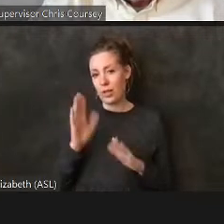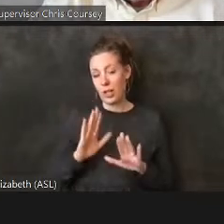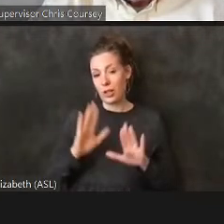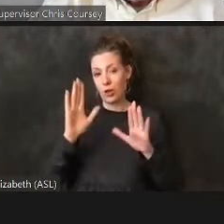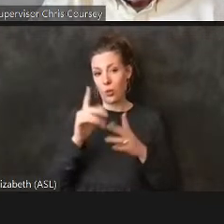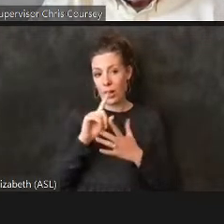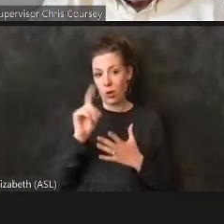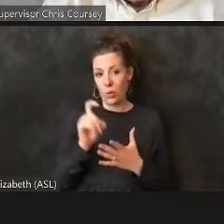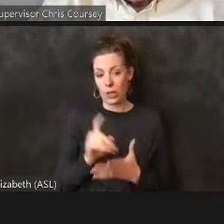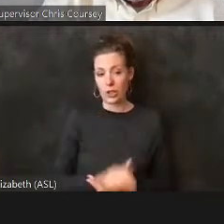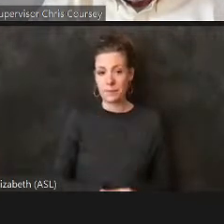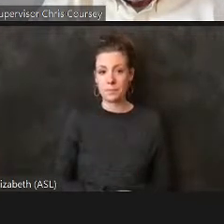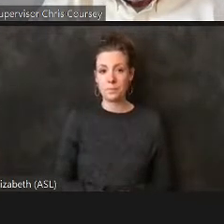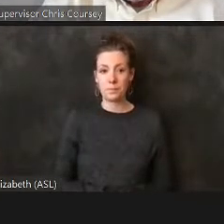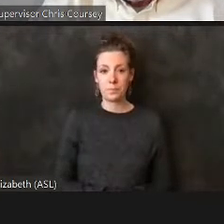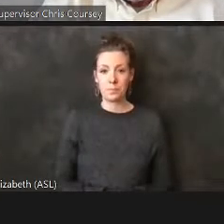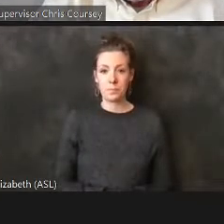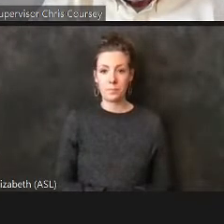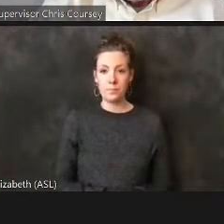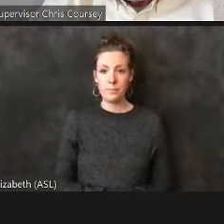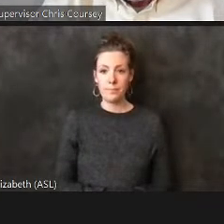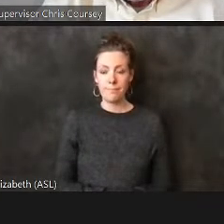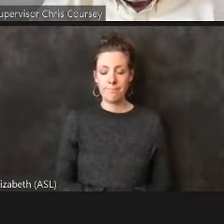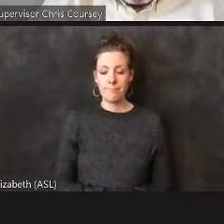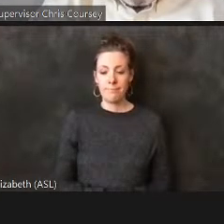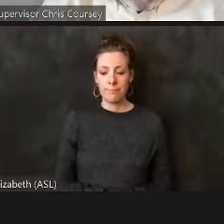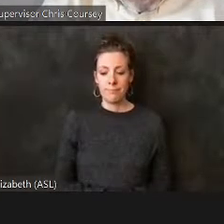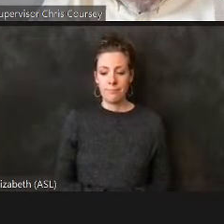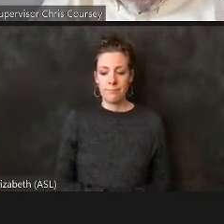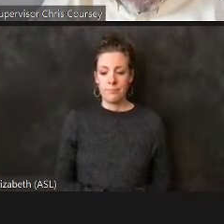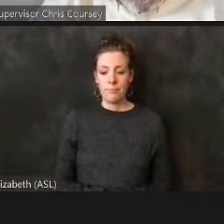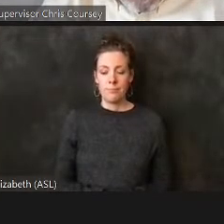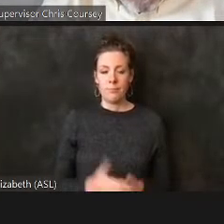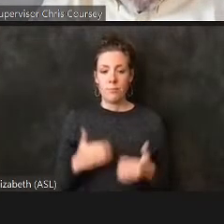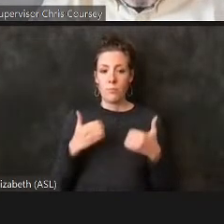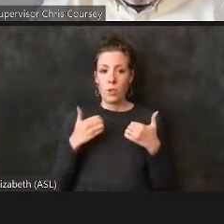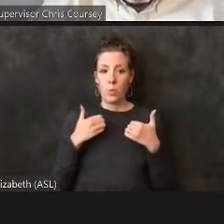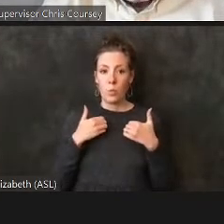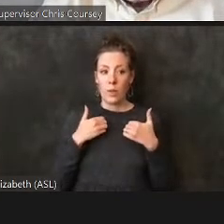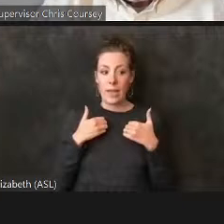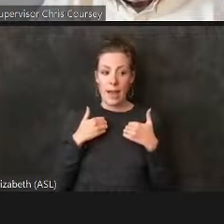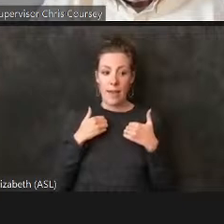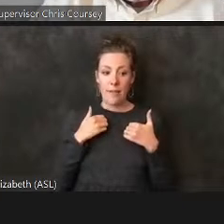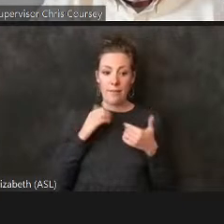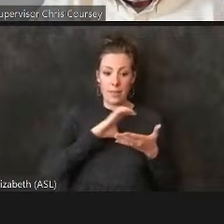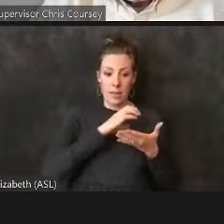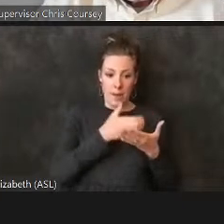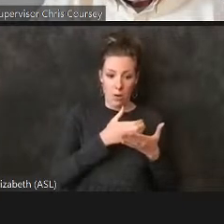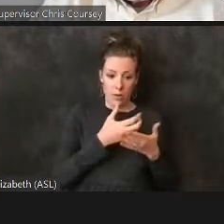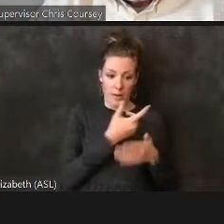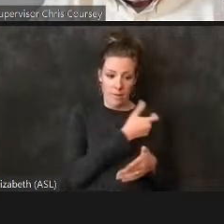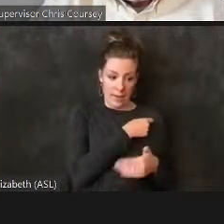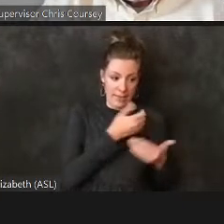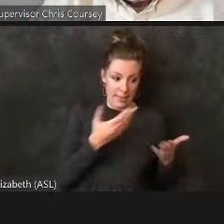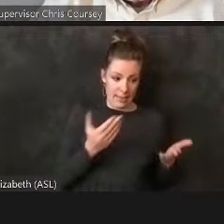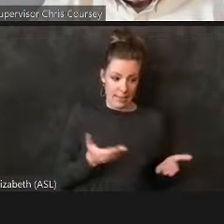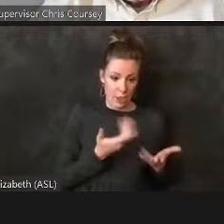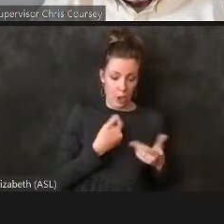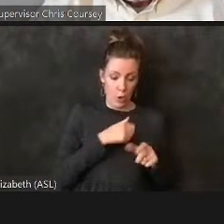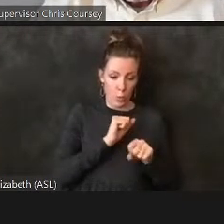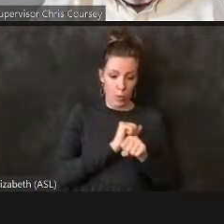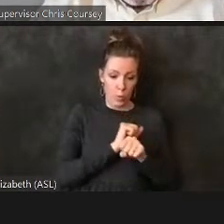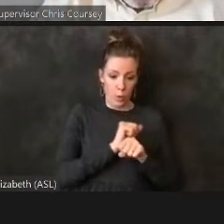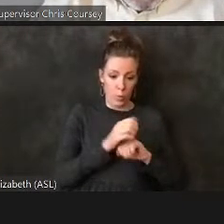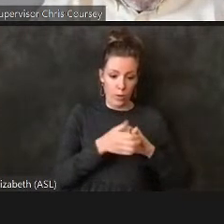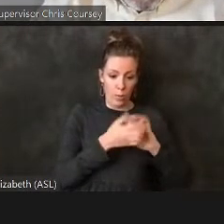So we have the amount of vaccine that we know that we have on hand and projecting forward. We work with our partners